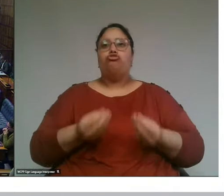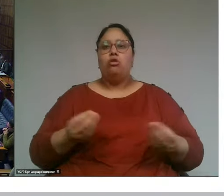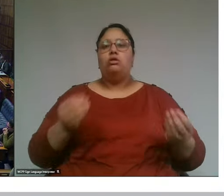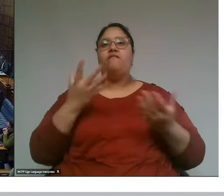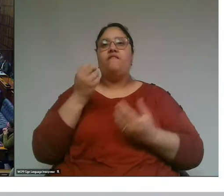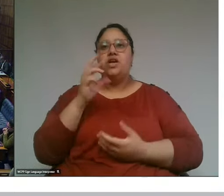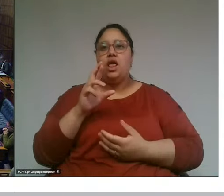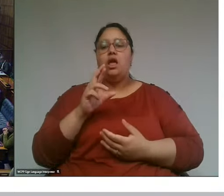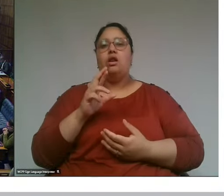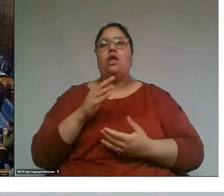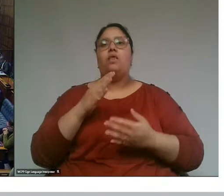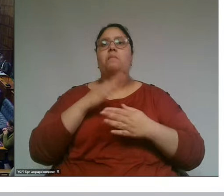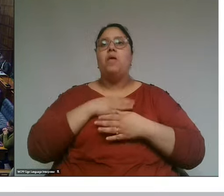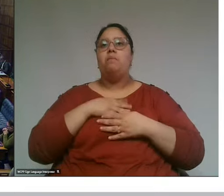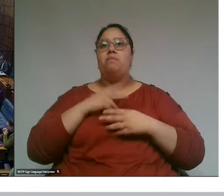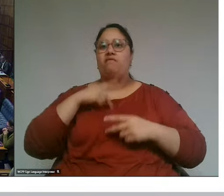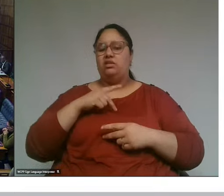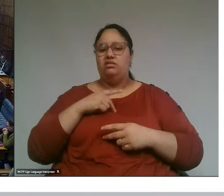redesigned